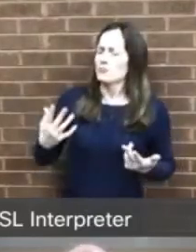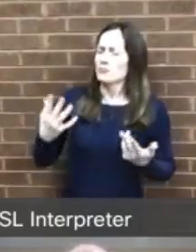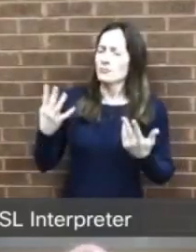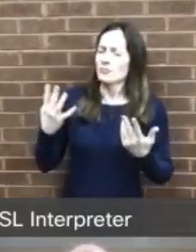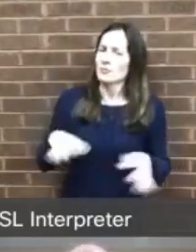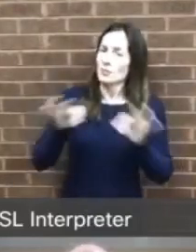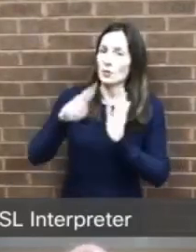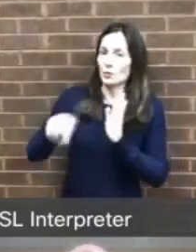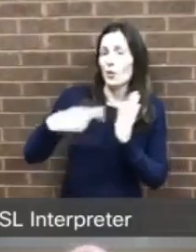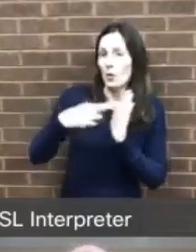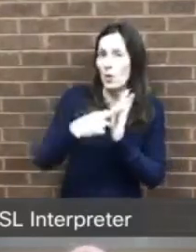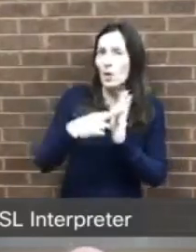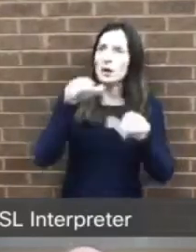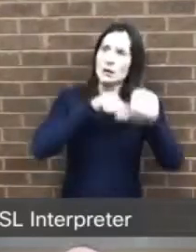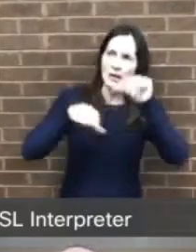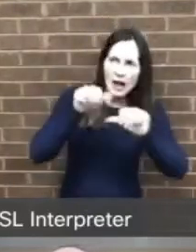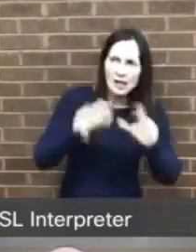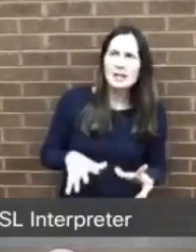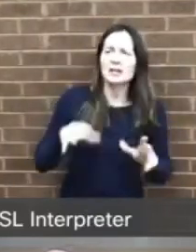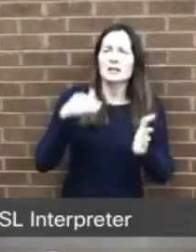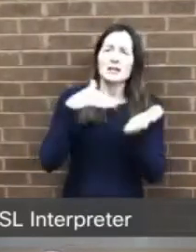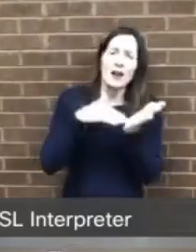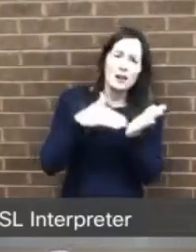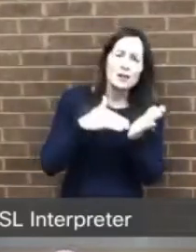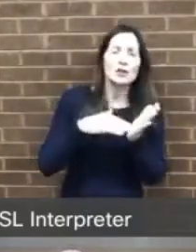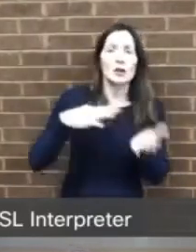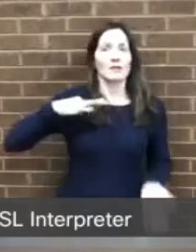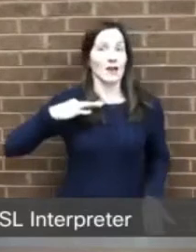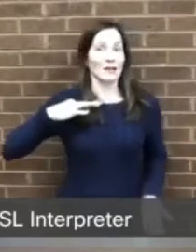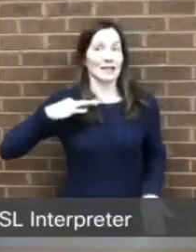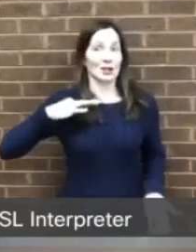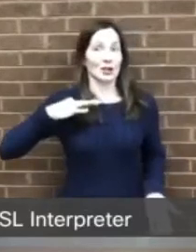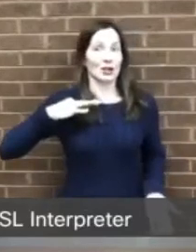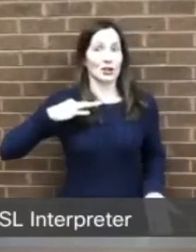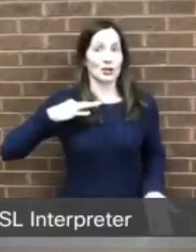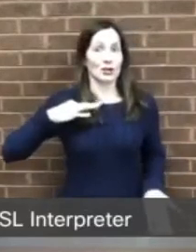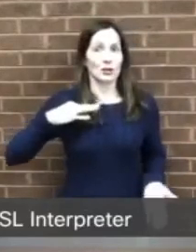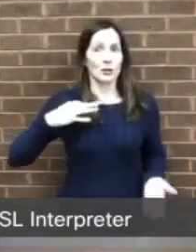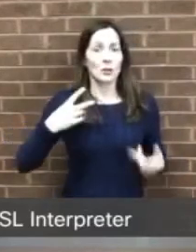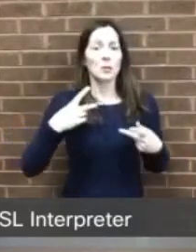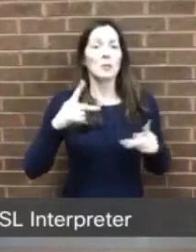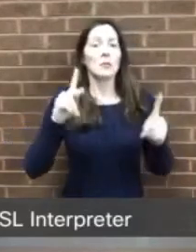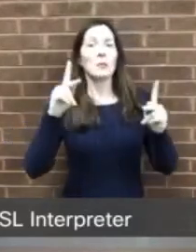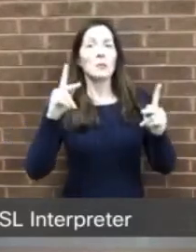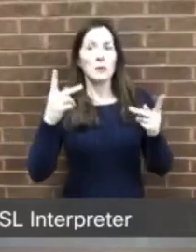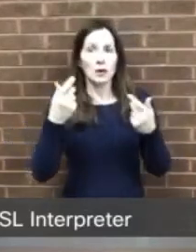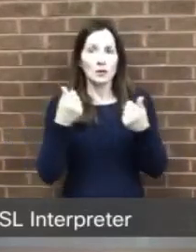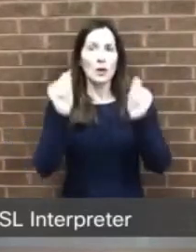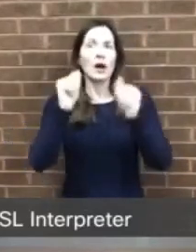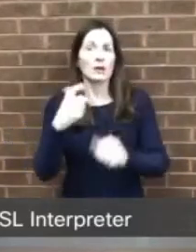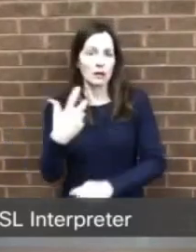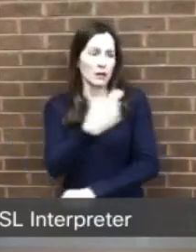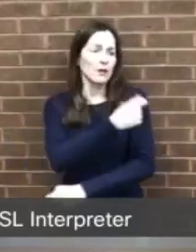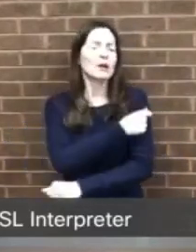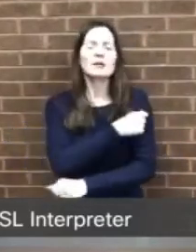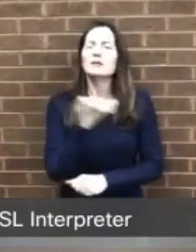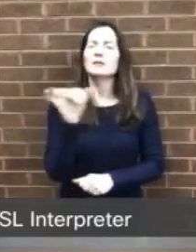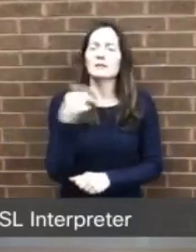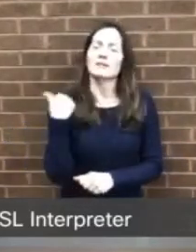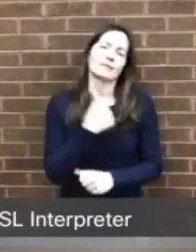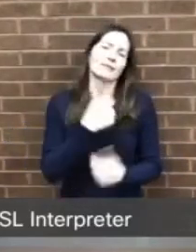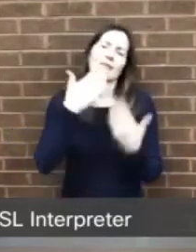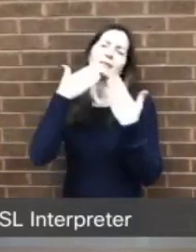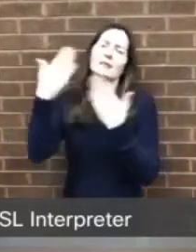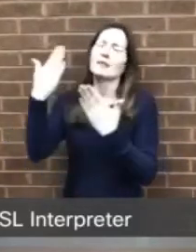and doctors and volunteers in the studies, we are still thankful to God for giving us those miracles of intellect,